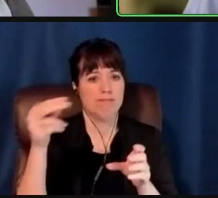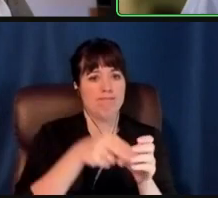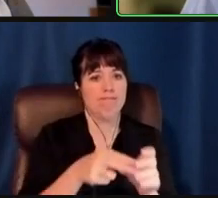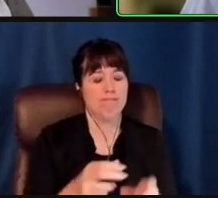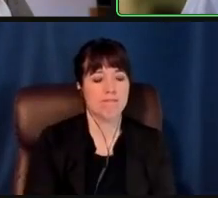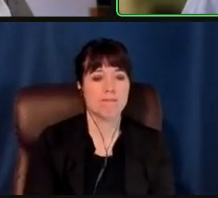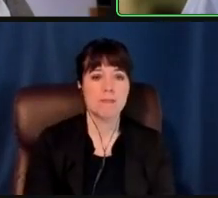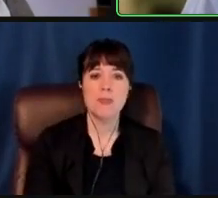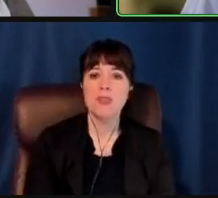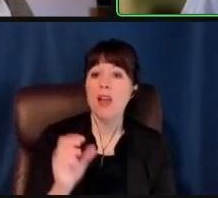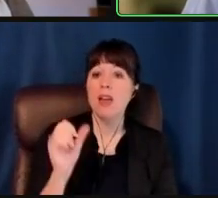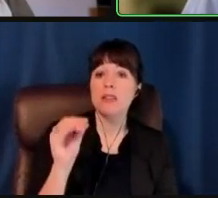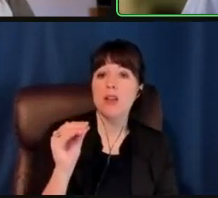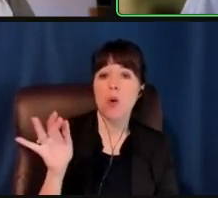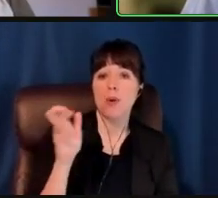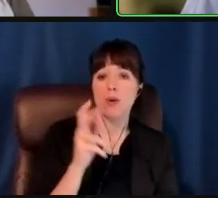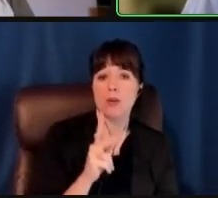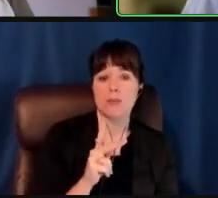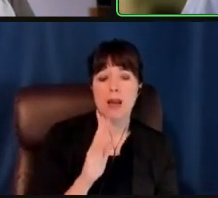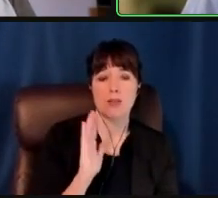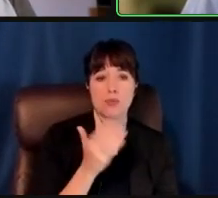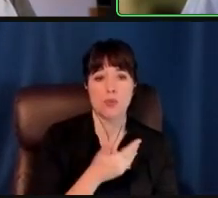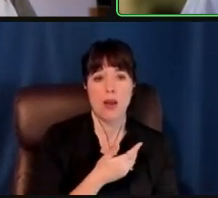So it goes back to our